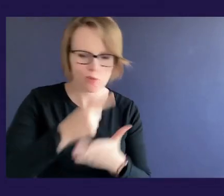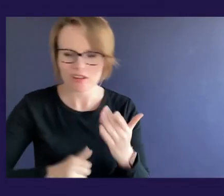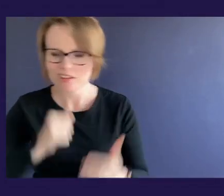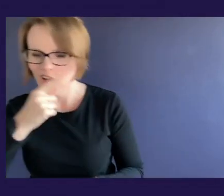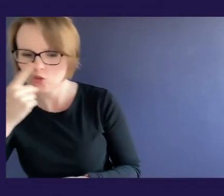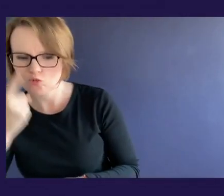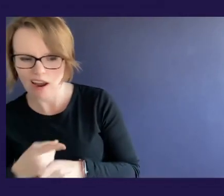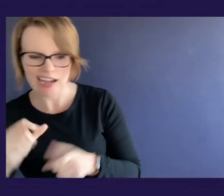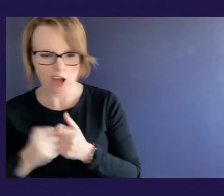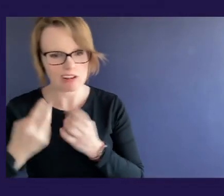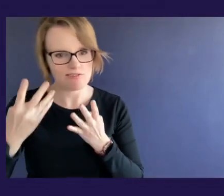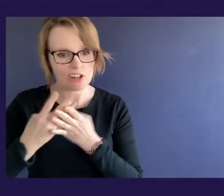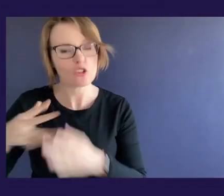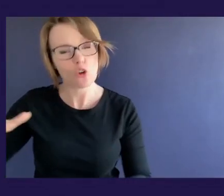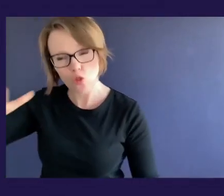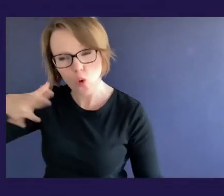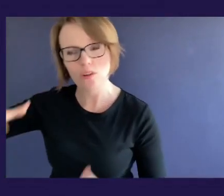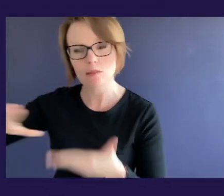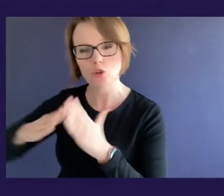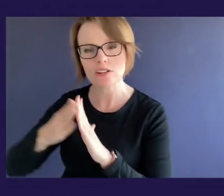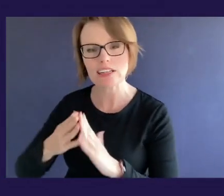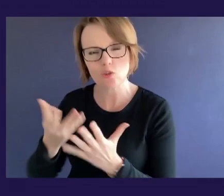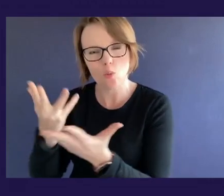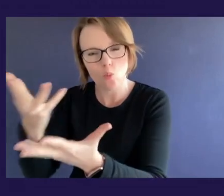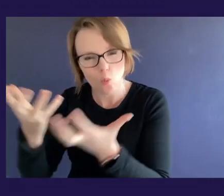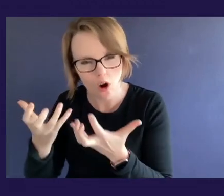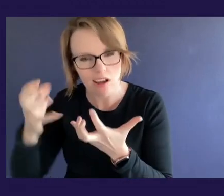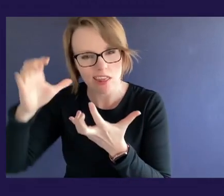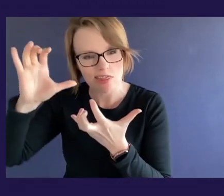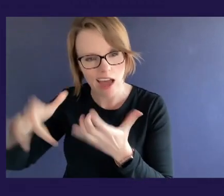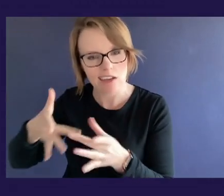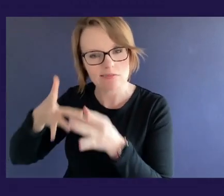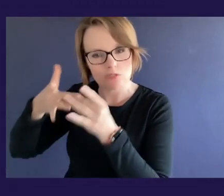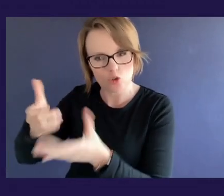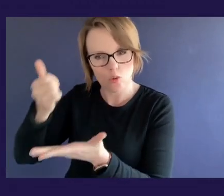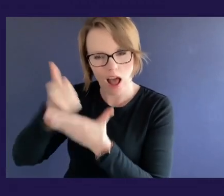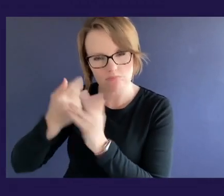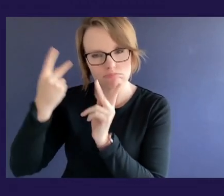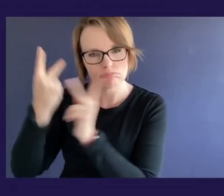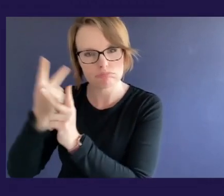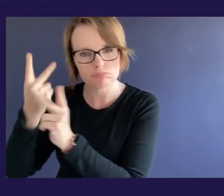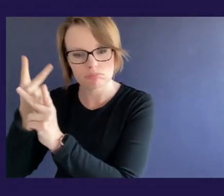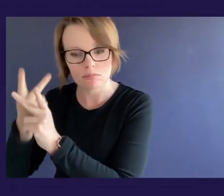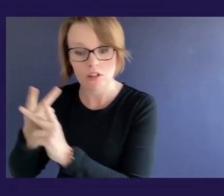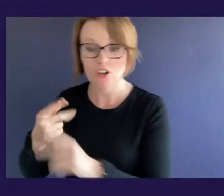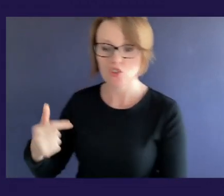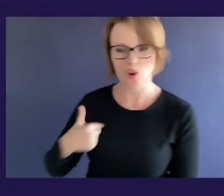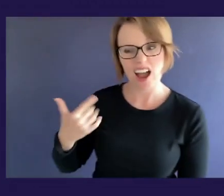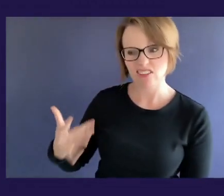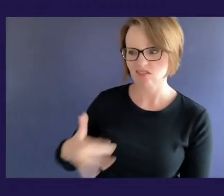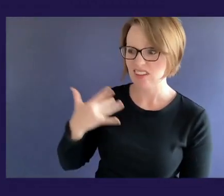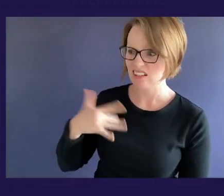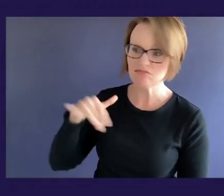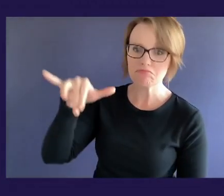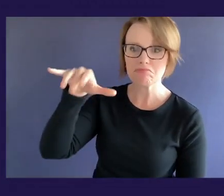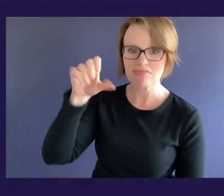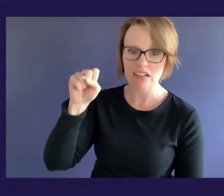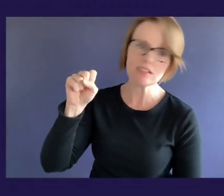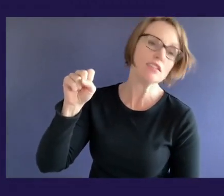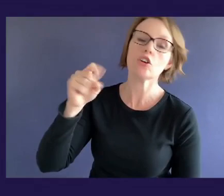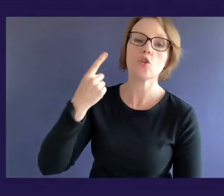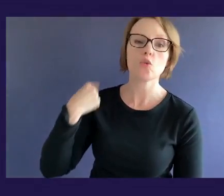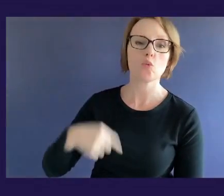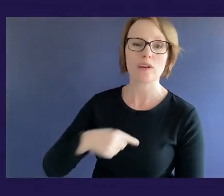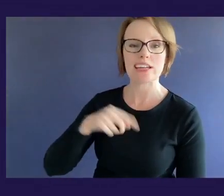and disinformation. So I think we're really talking about the need for significant training for both